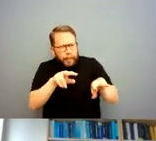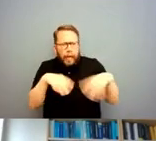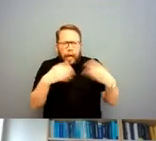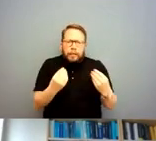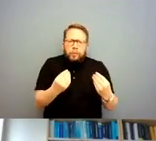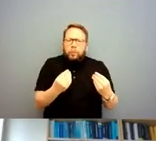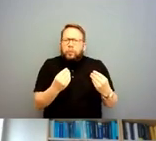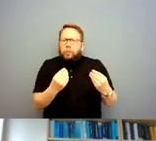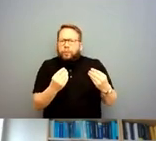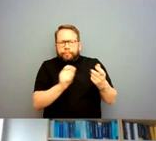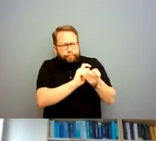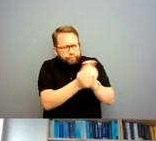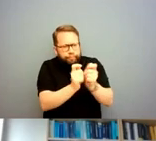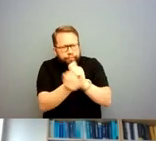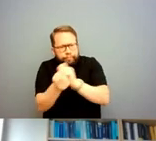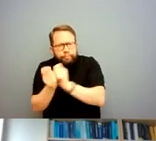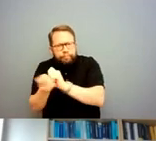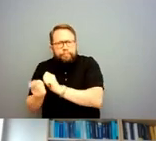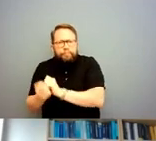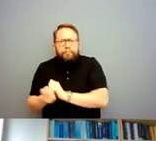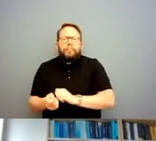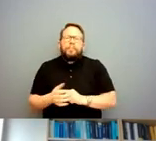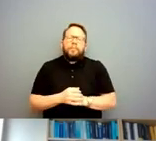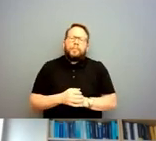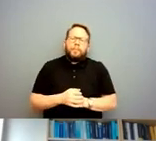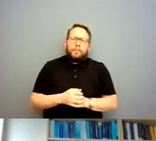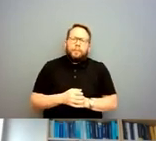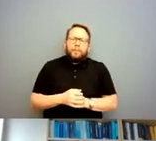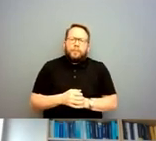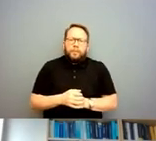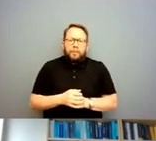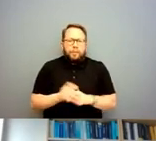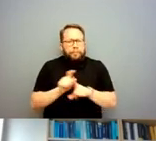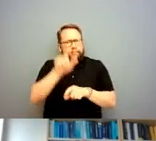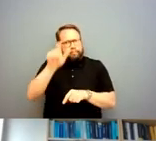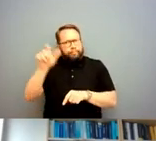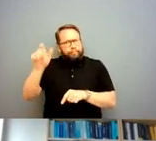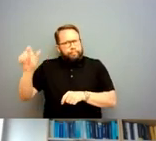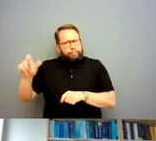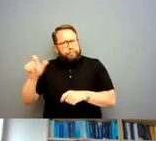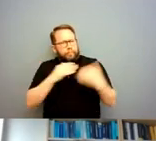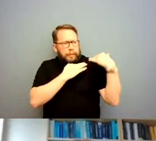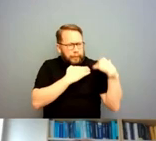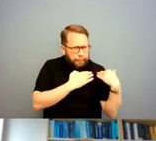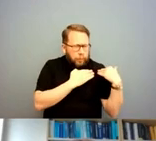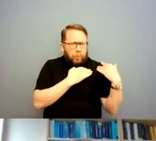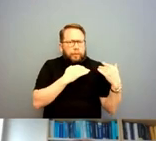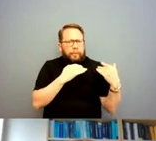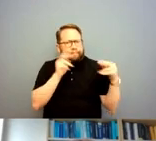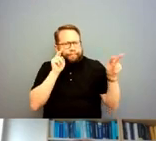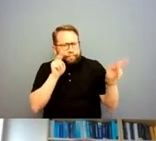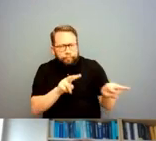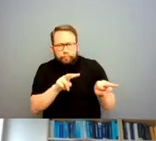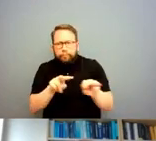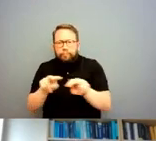ombudsman's. And then you also have started developing indigenous, international, national and local